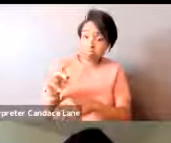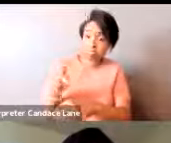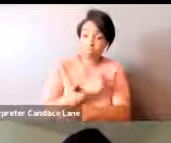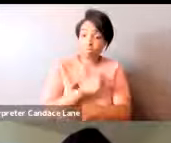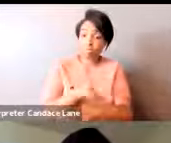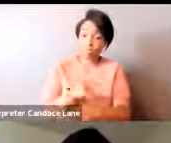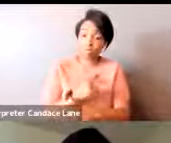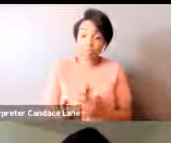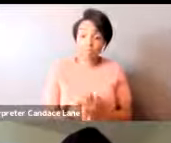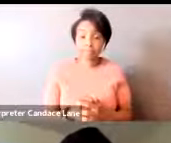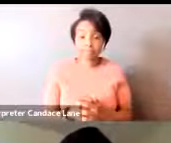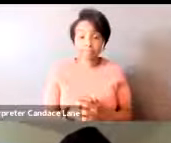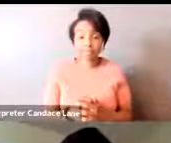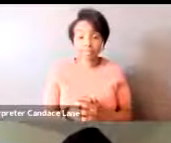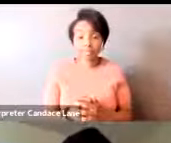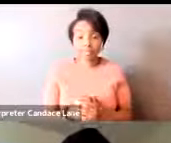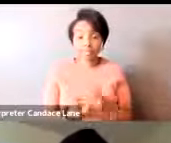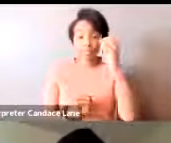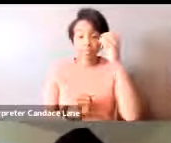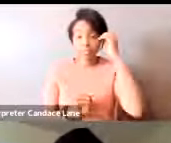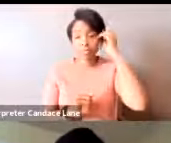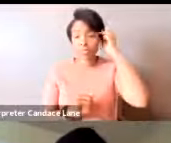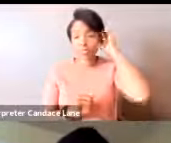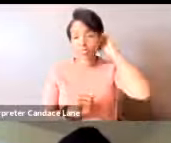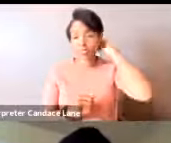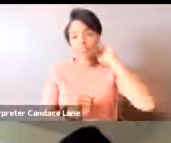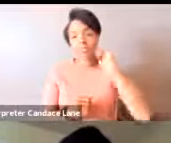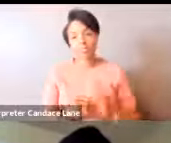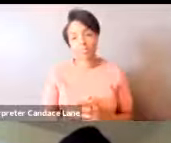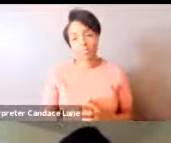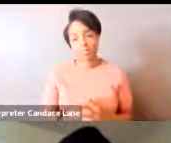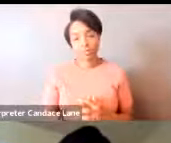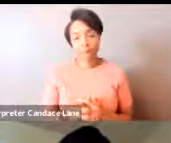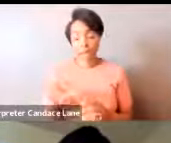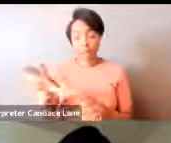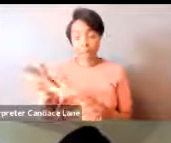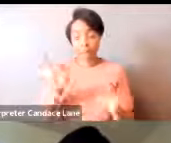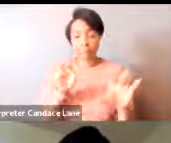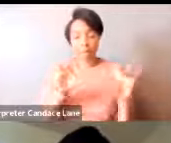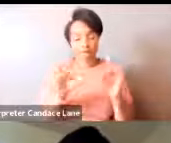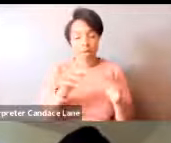Lucent Fire New and Selected Poems, and three